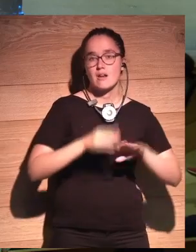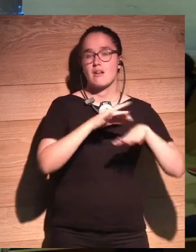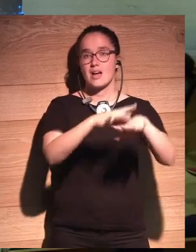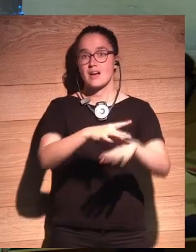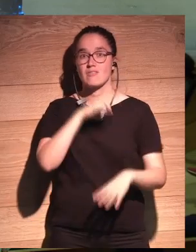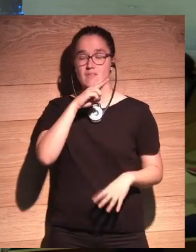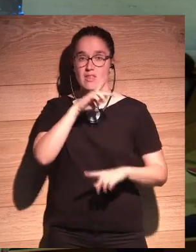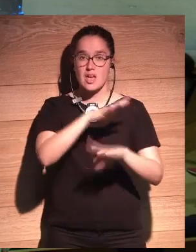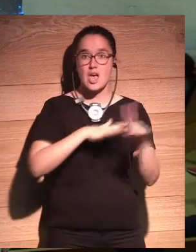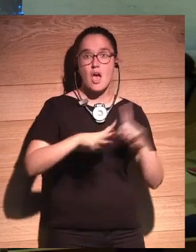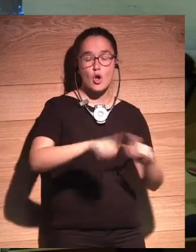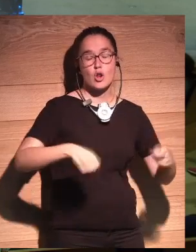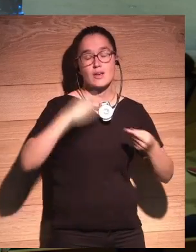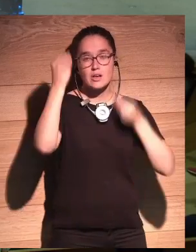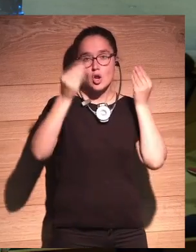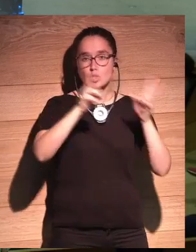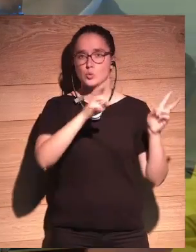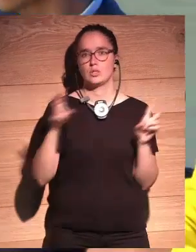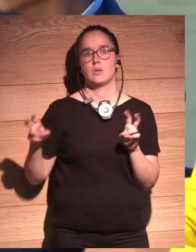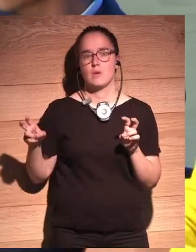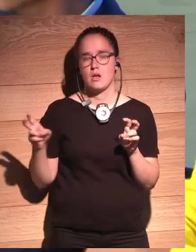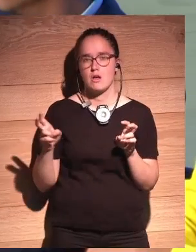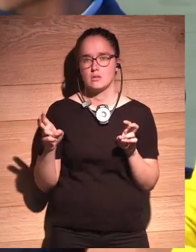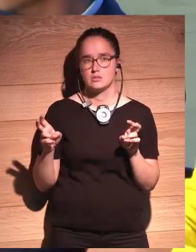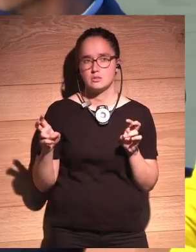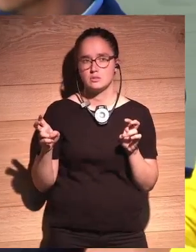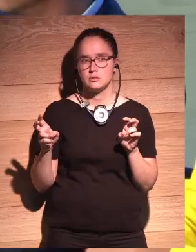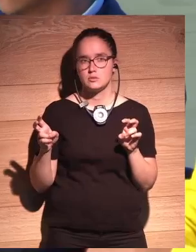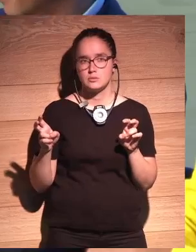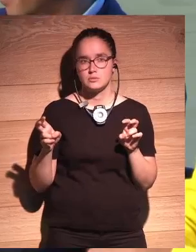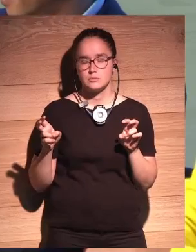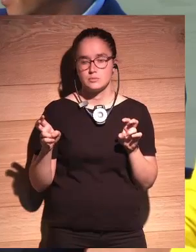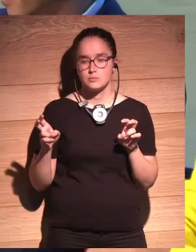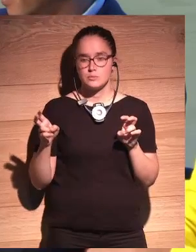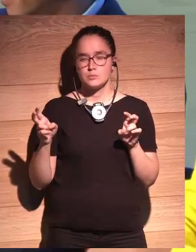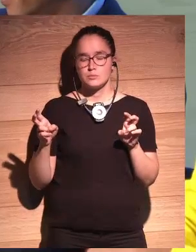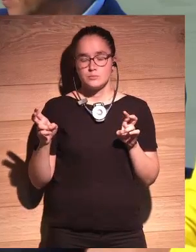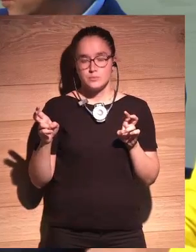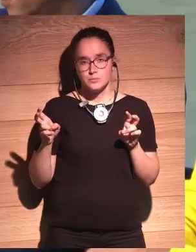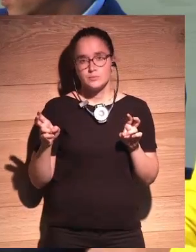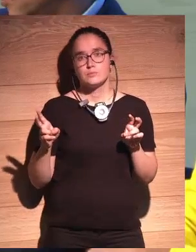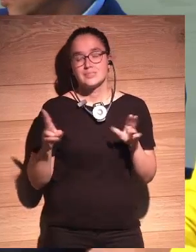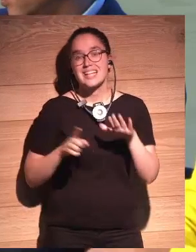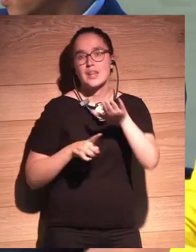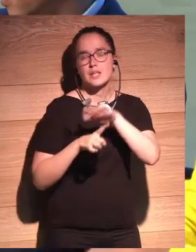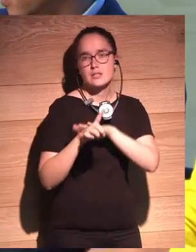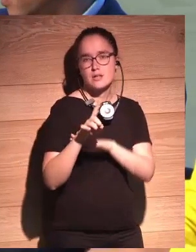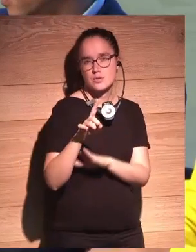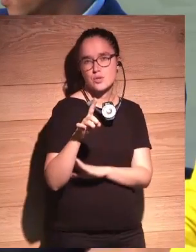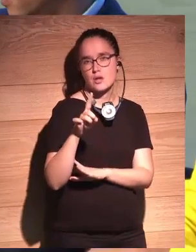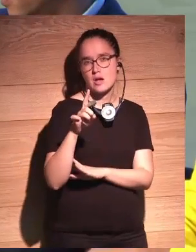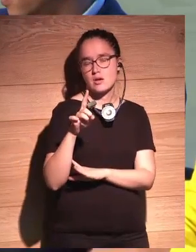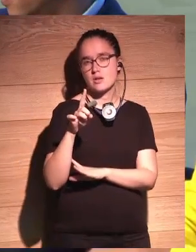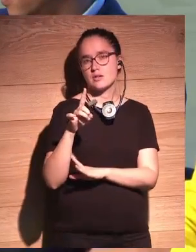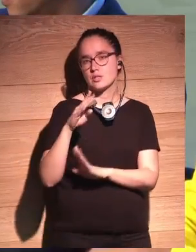as well political from the top programs to implement for the